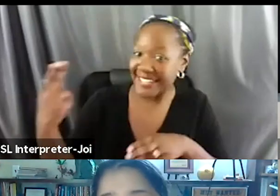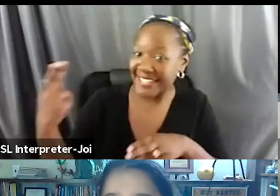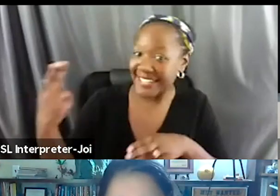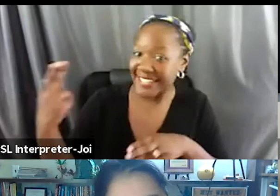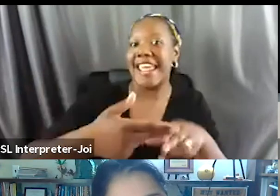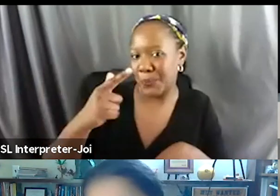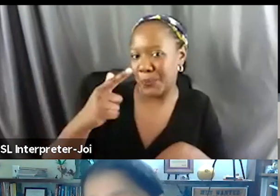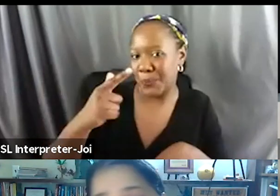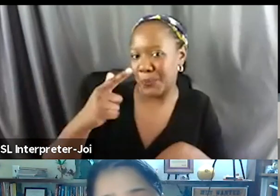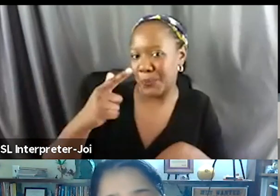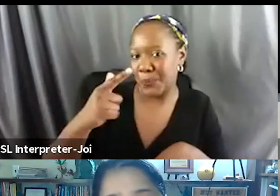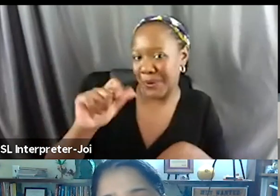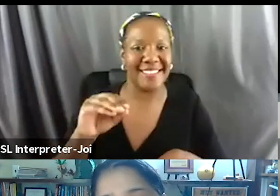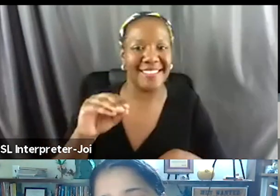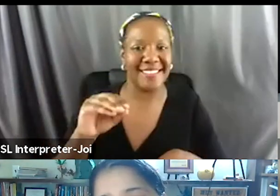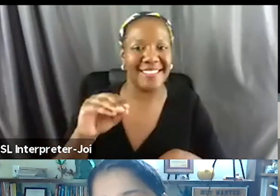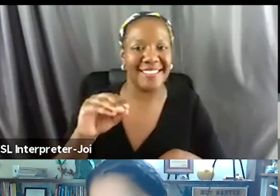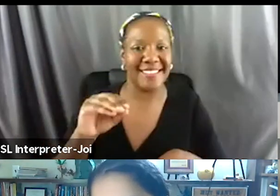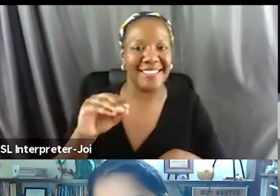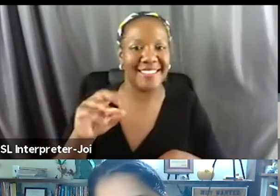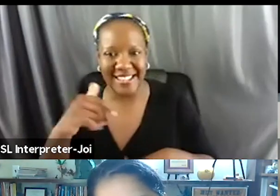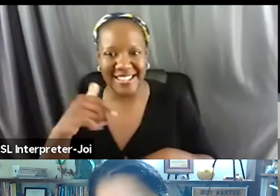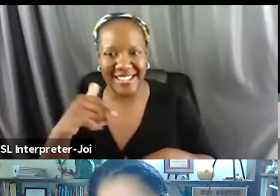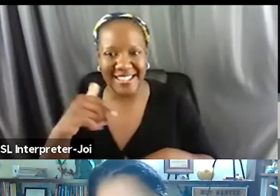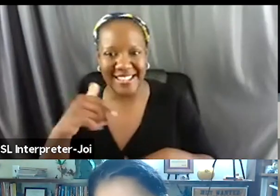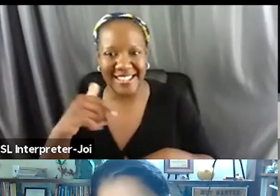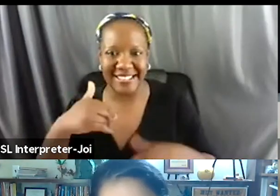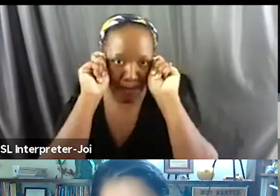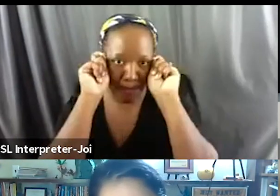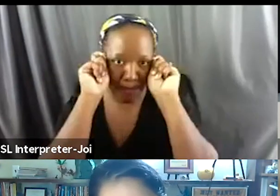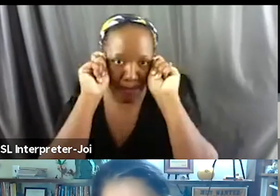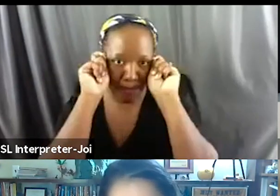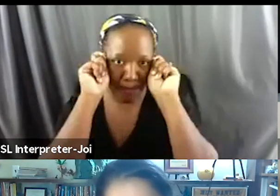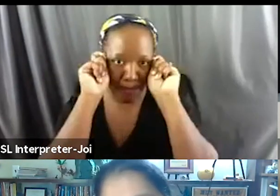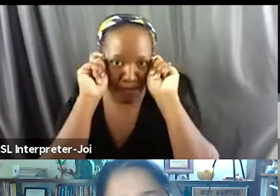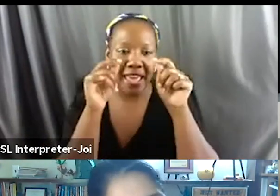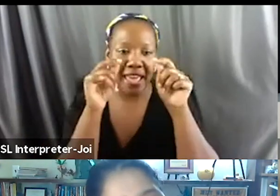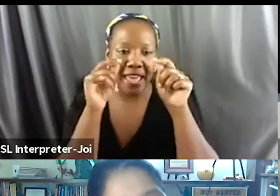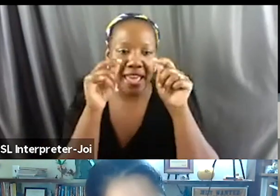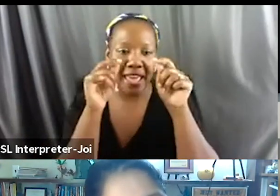to do my eyebrows. I'm going to wear my eyeliner. And I'm like, oh man, it makes me now go, I need to